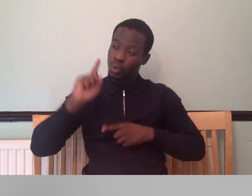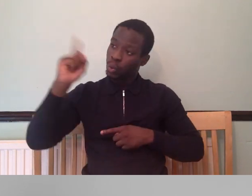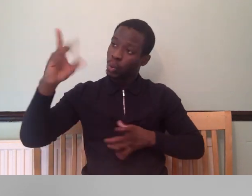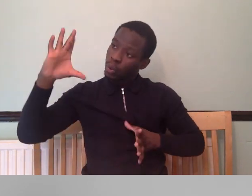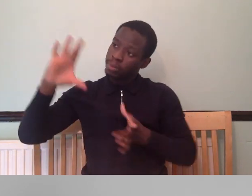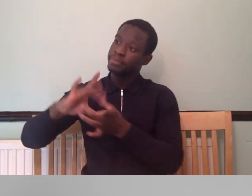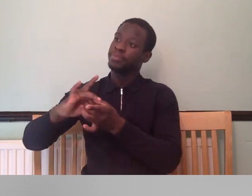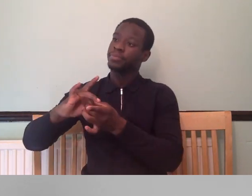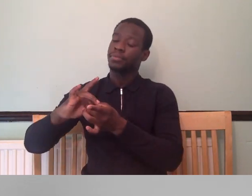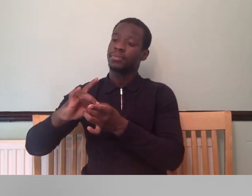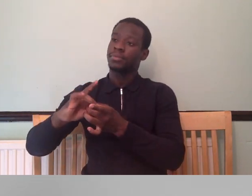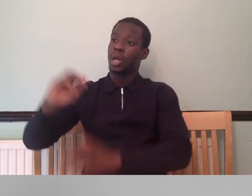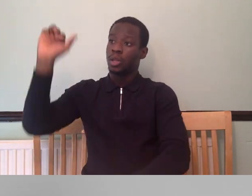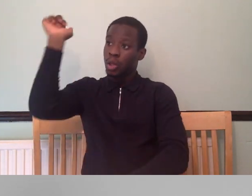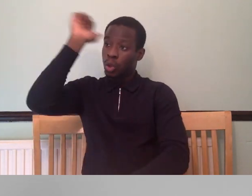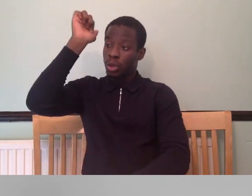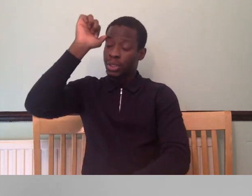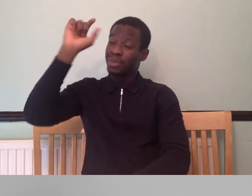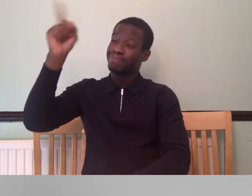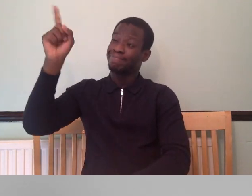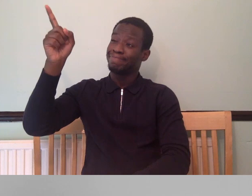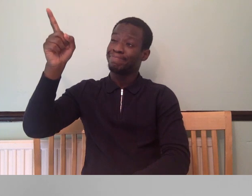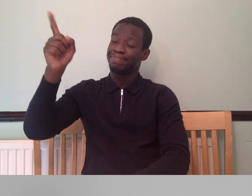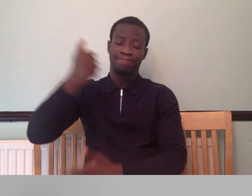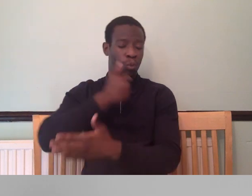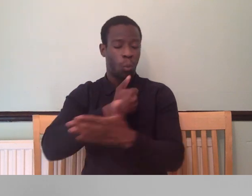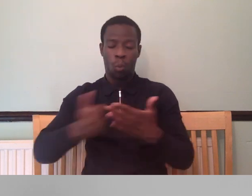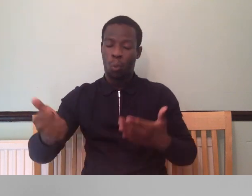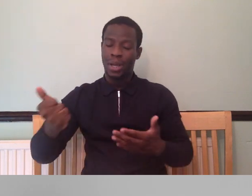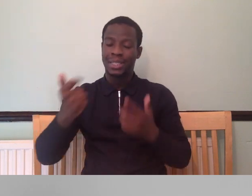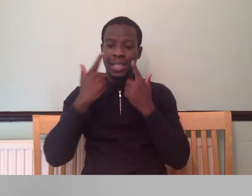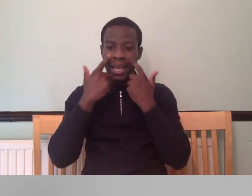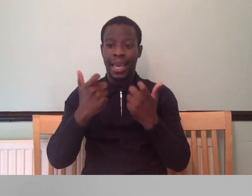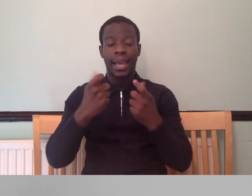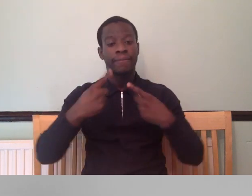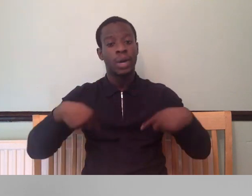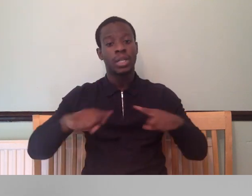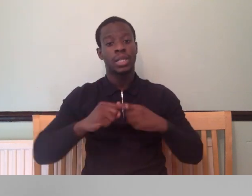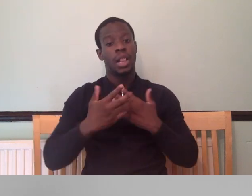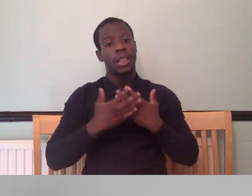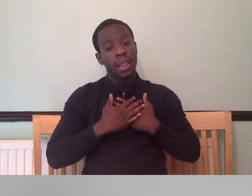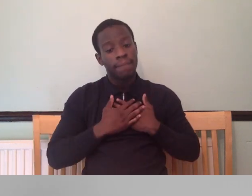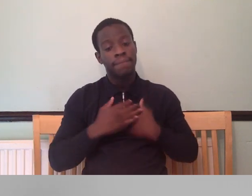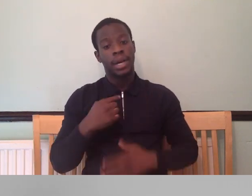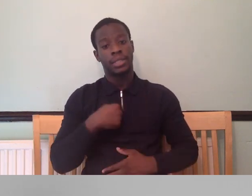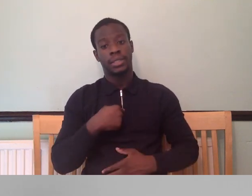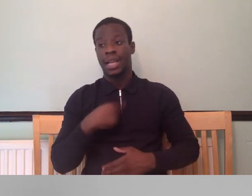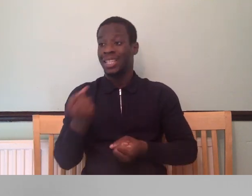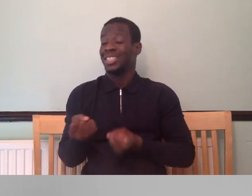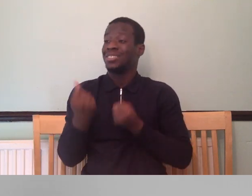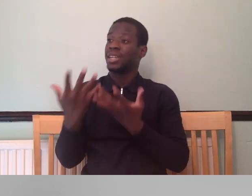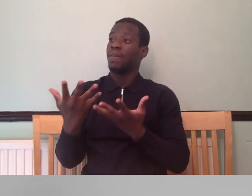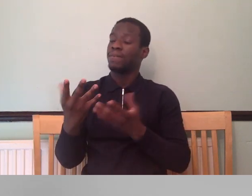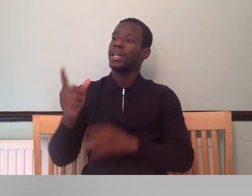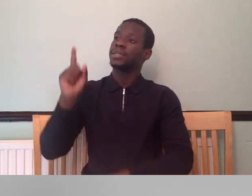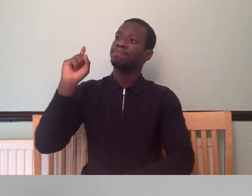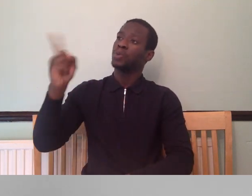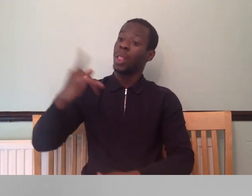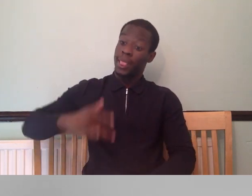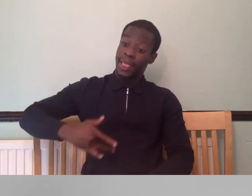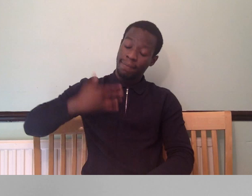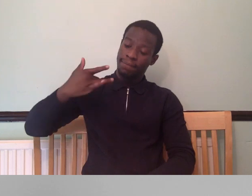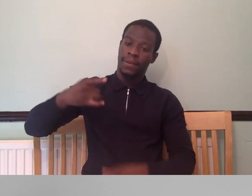you, to the knowledge that you always care for us, love us, and sacrificed